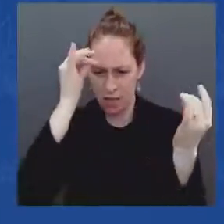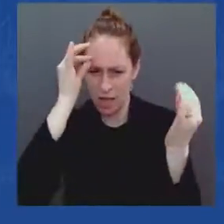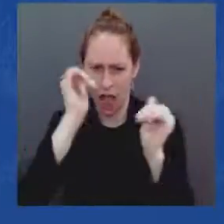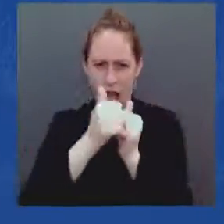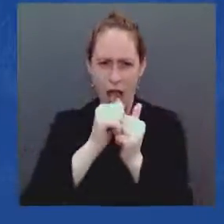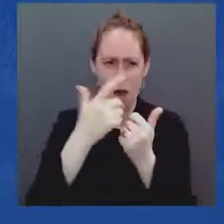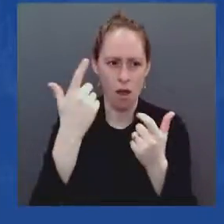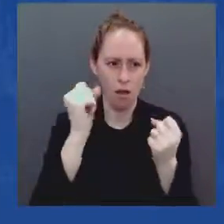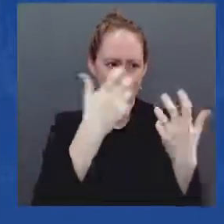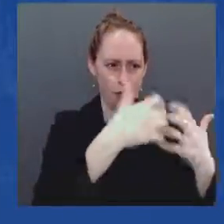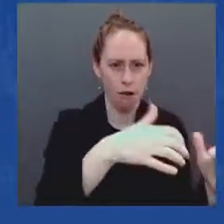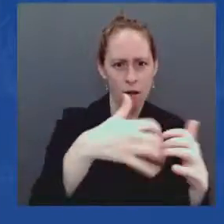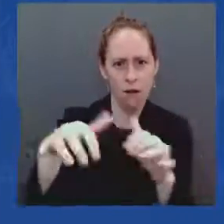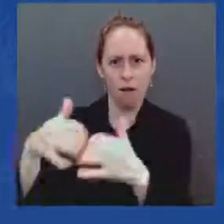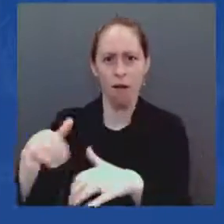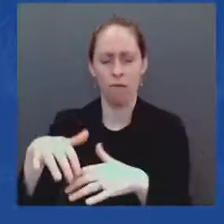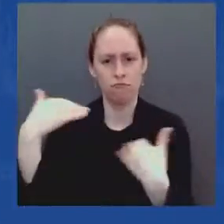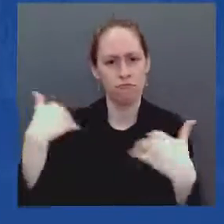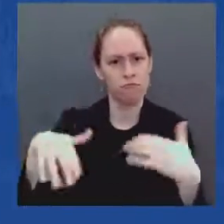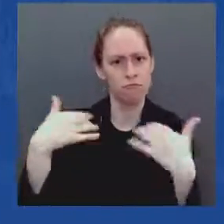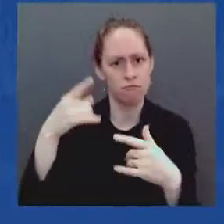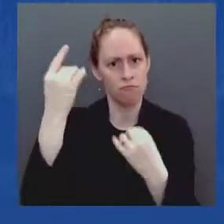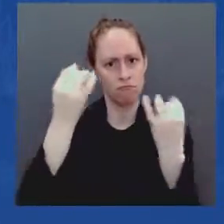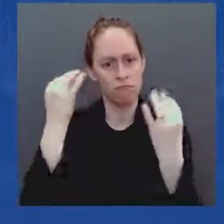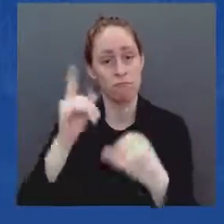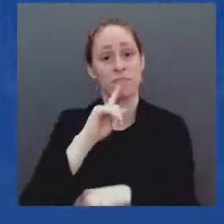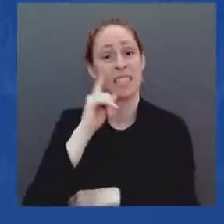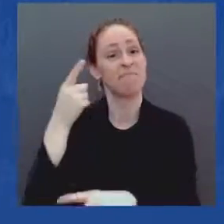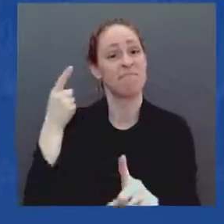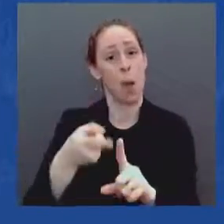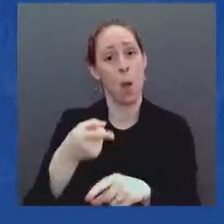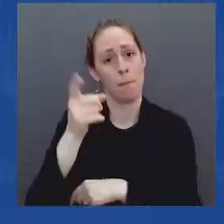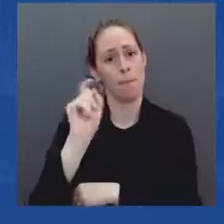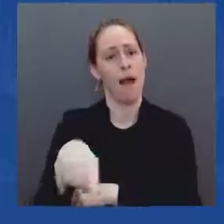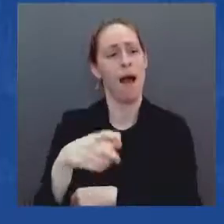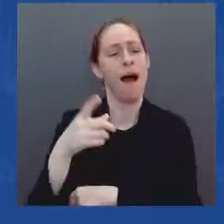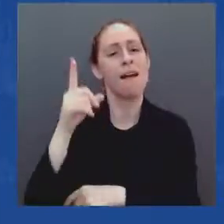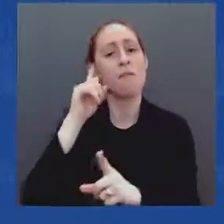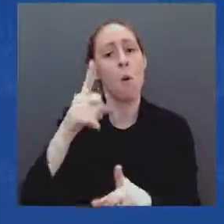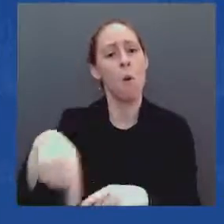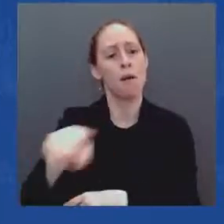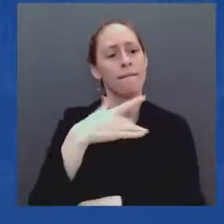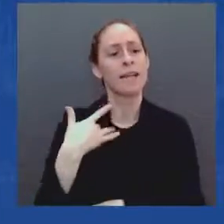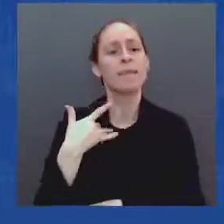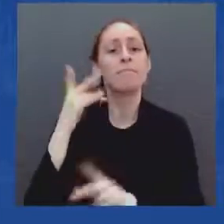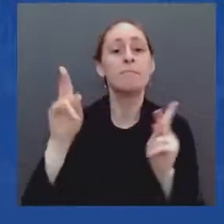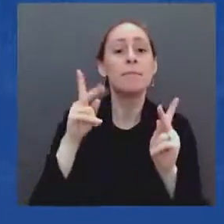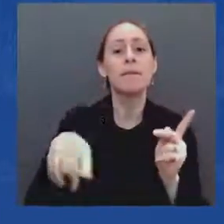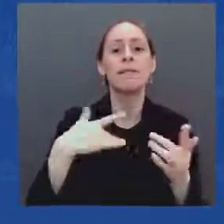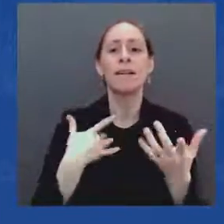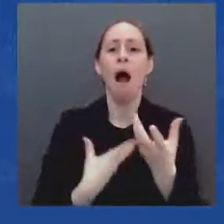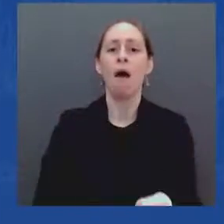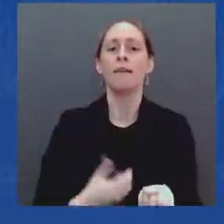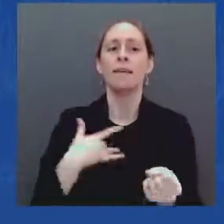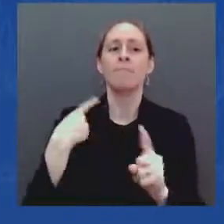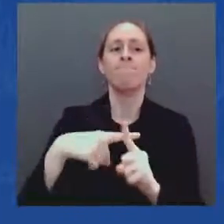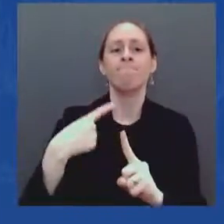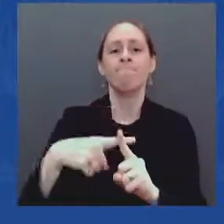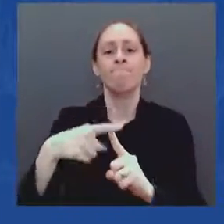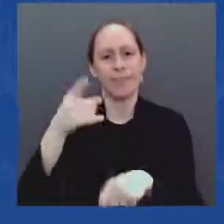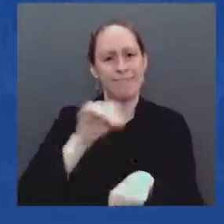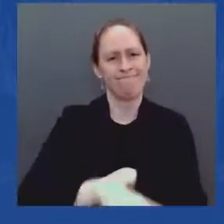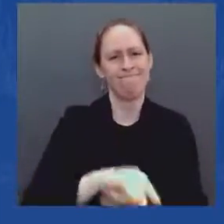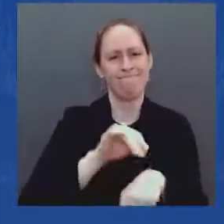sense of optimism that things will get better. You have had to look in the eyes of people who have lost